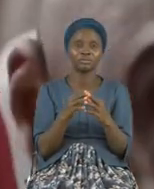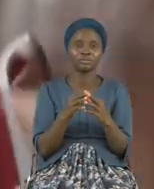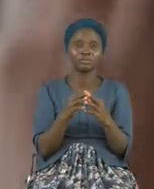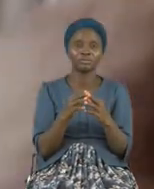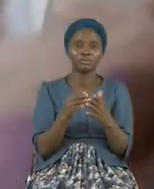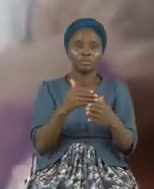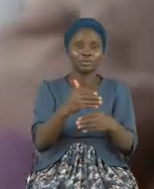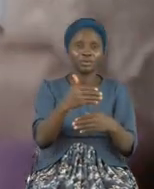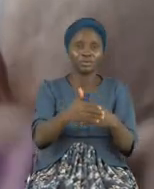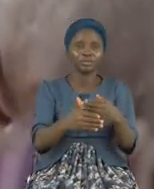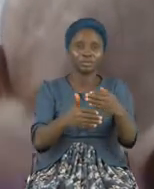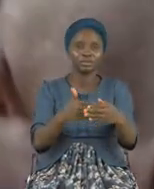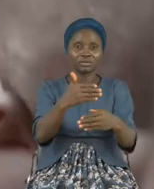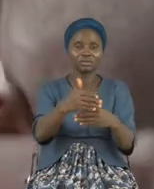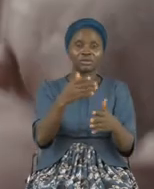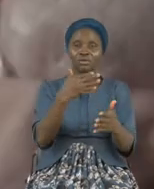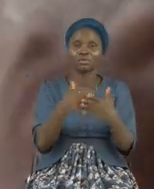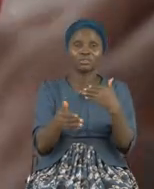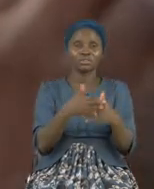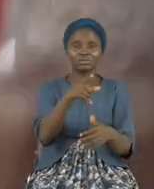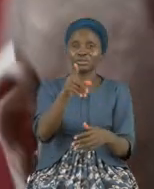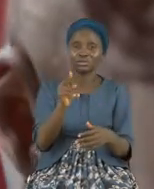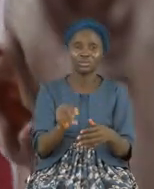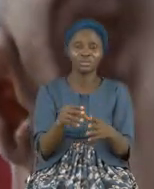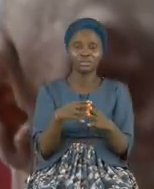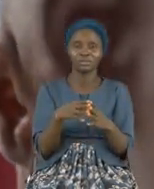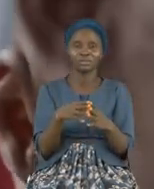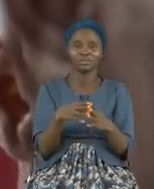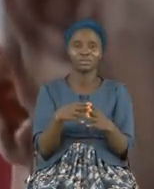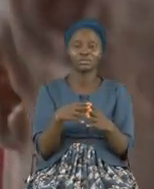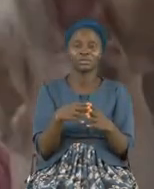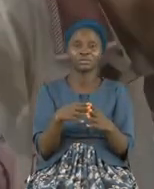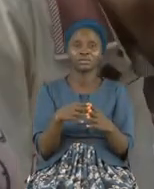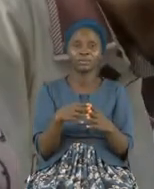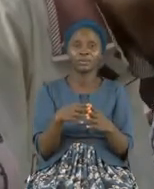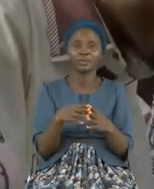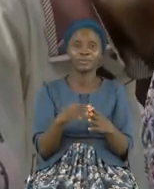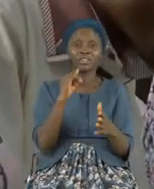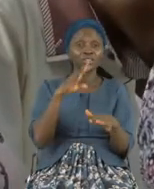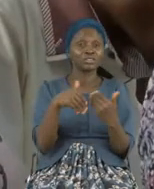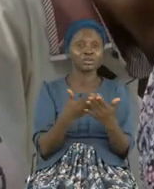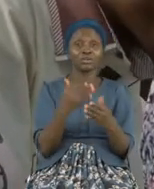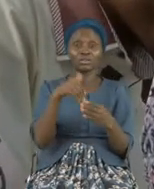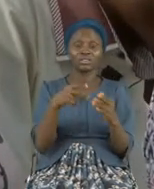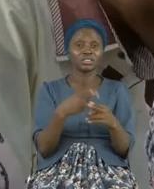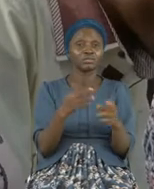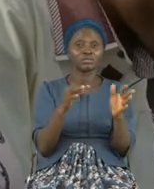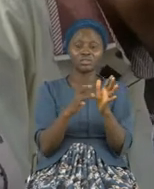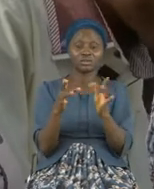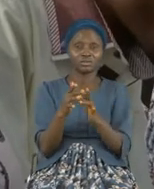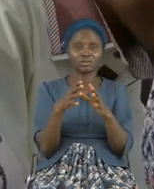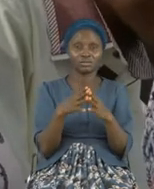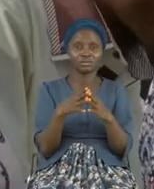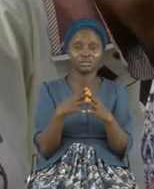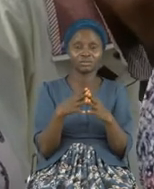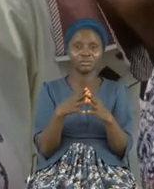progress, whatever you need, it's all in the name of Jesus.